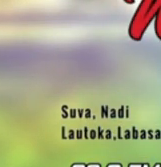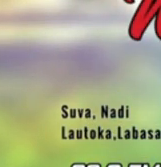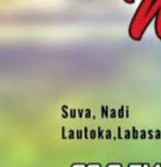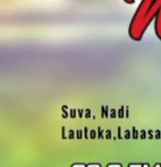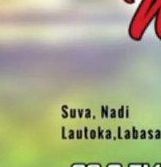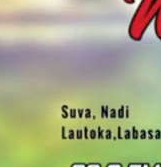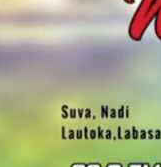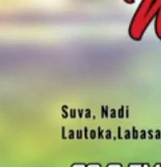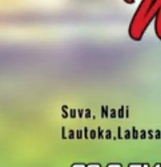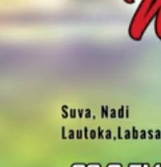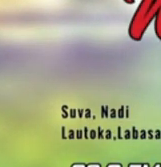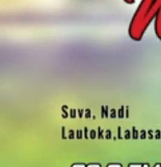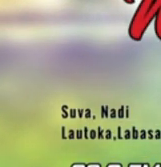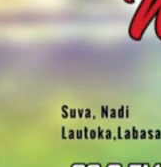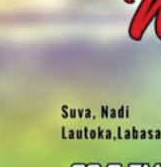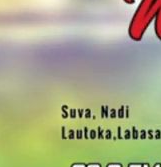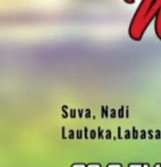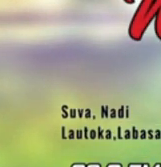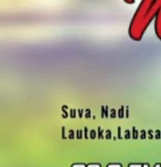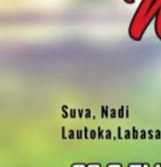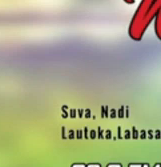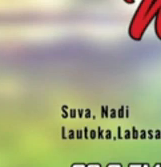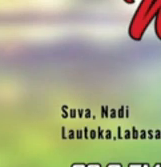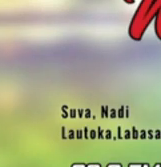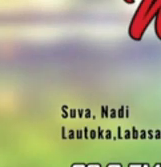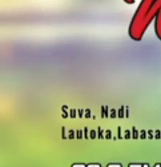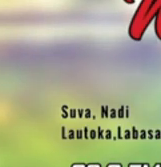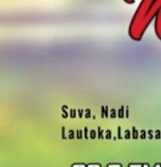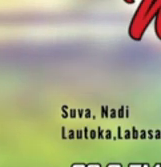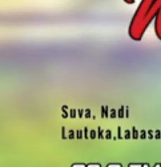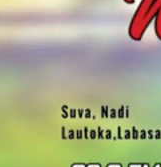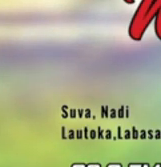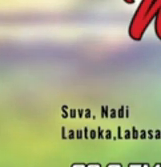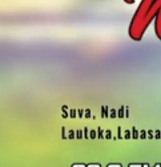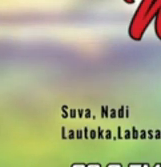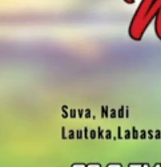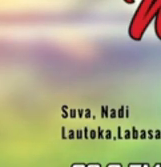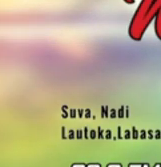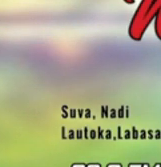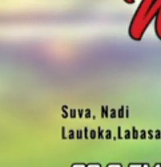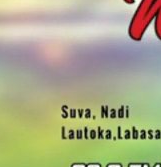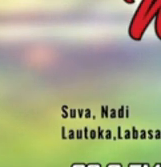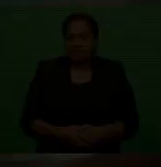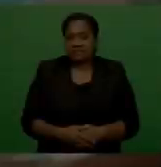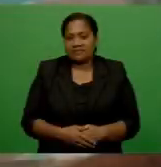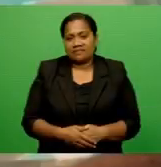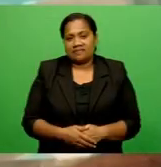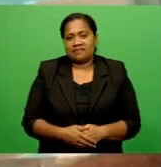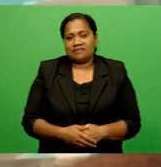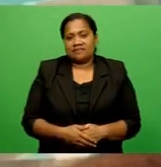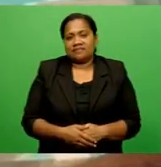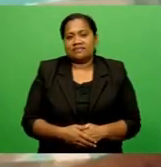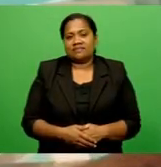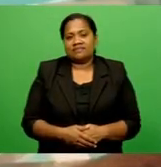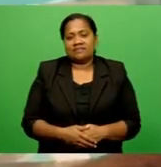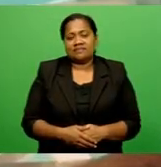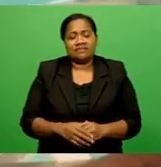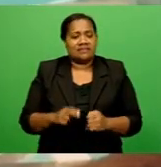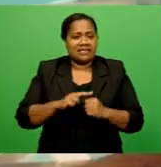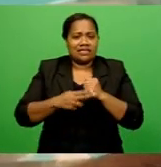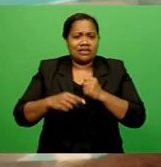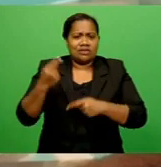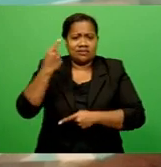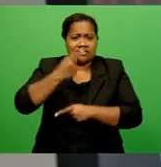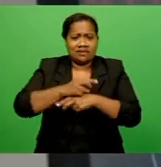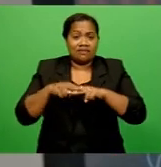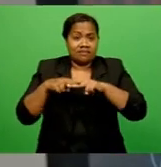Pinda na mataka dan ramai na singabo. In the news tonight,